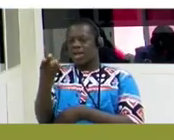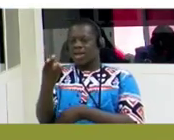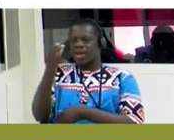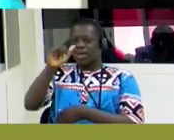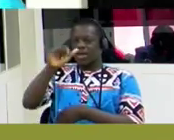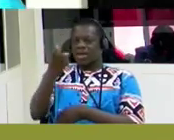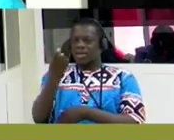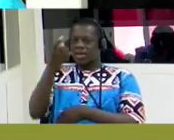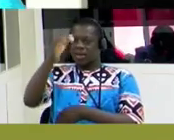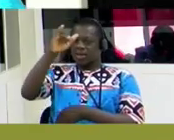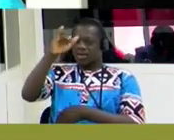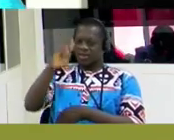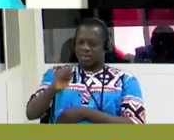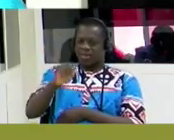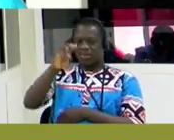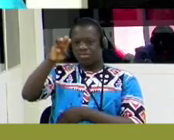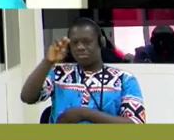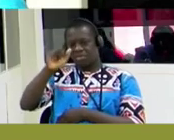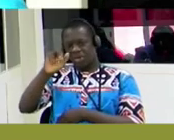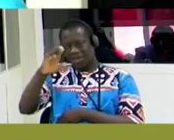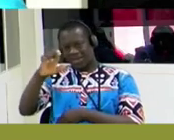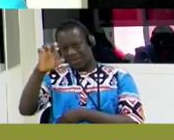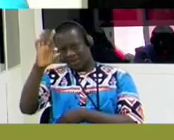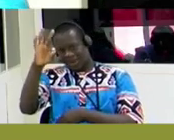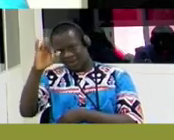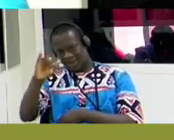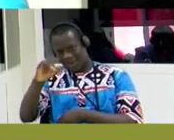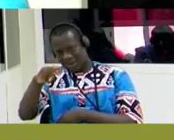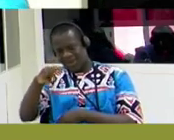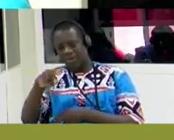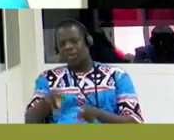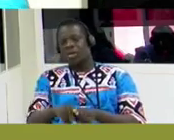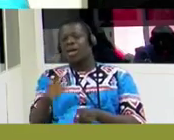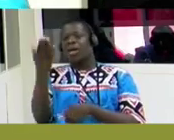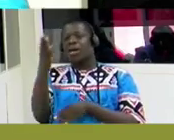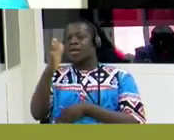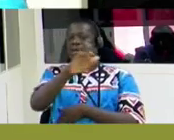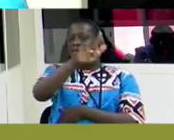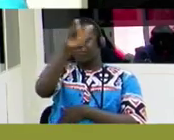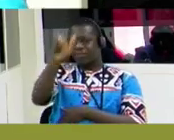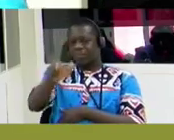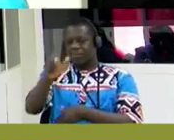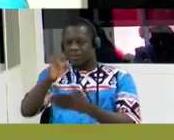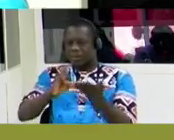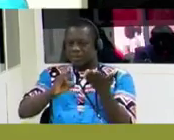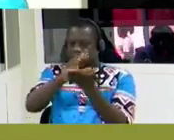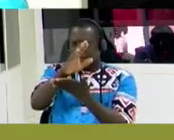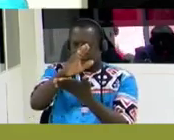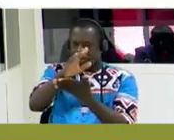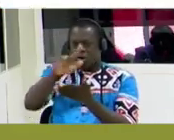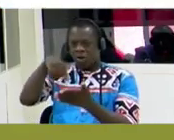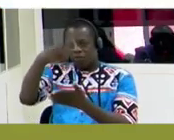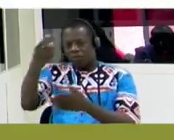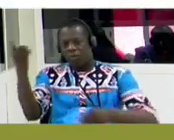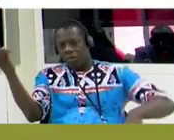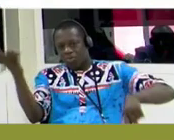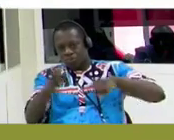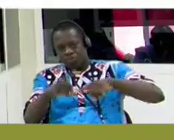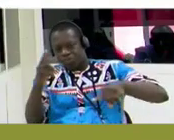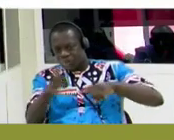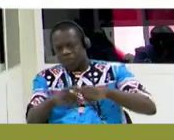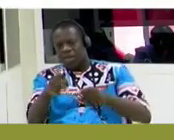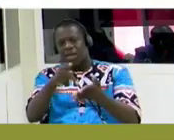And did anybody give orders as to for the beating and the kicking? It's only Martin who gave out